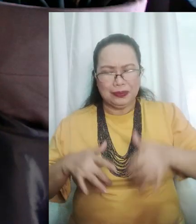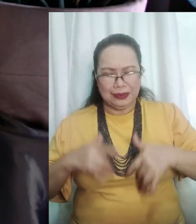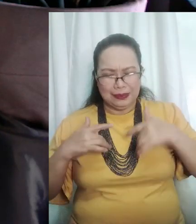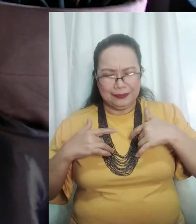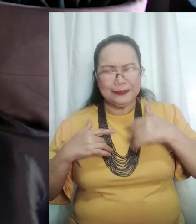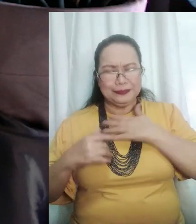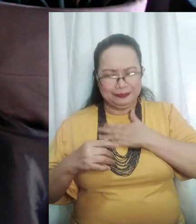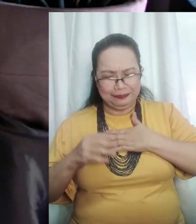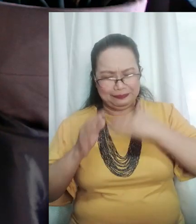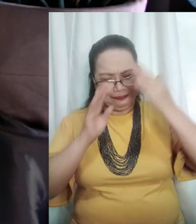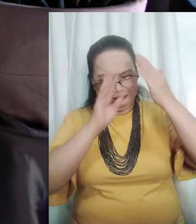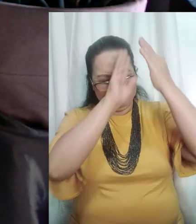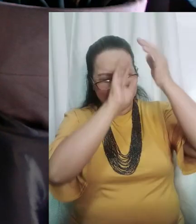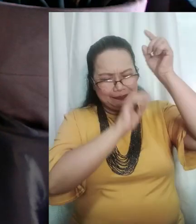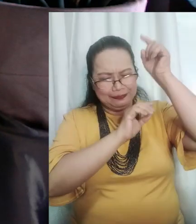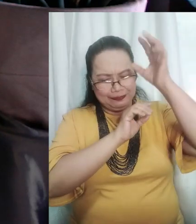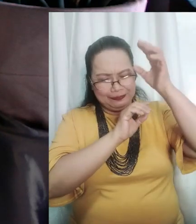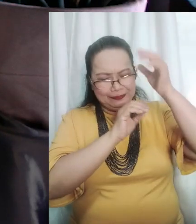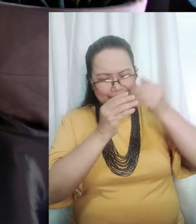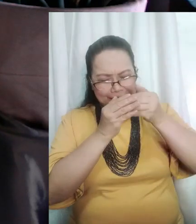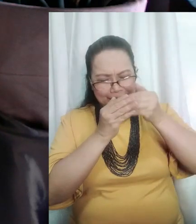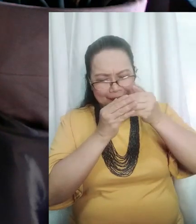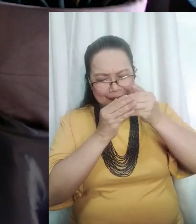you and draw near to